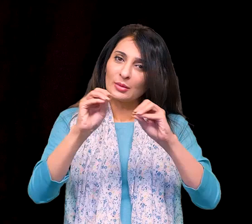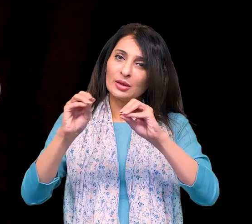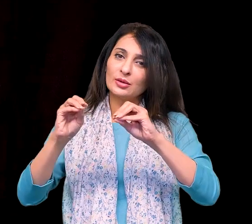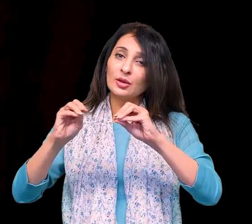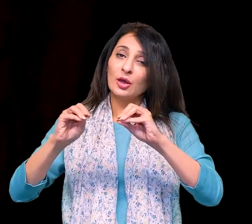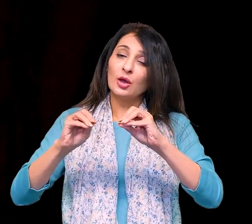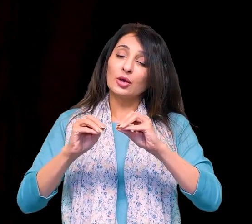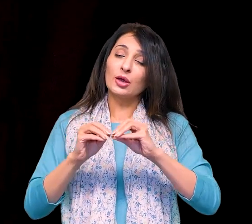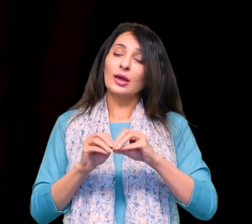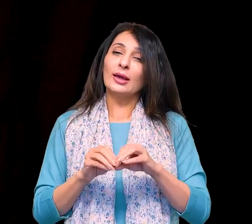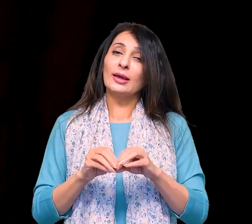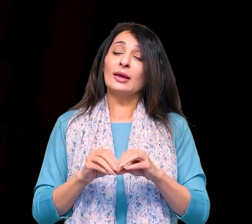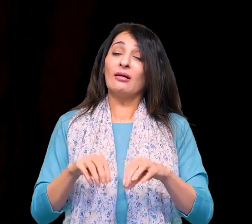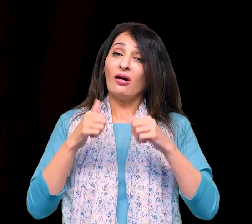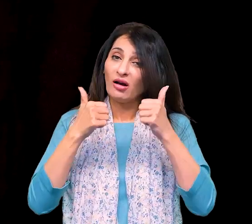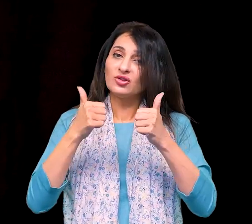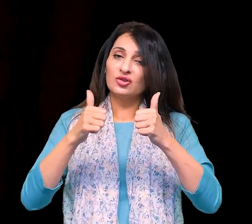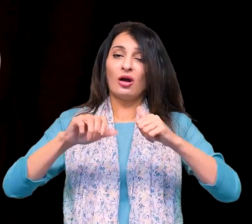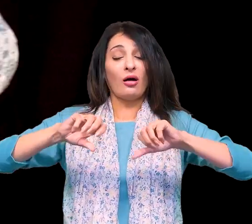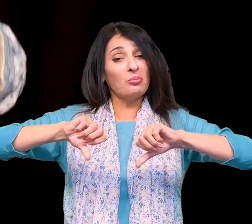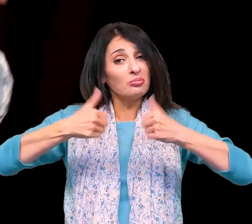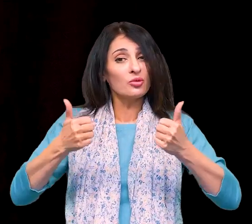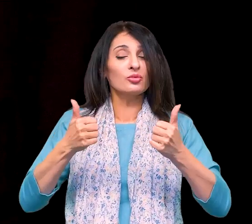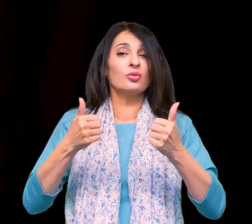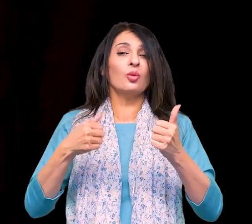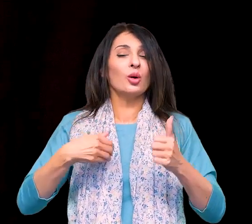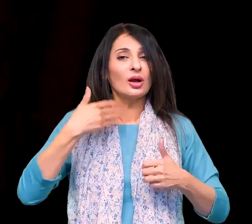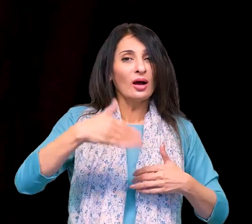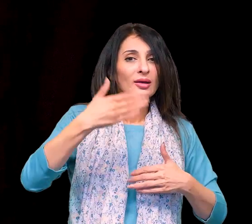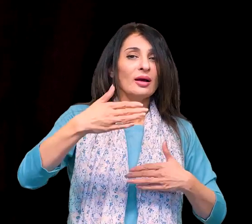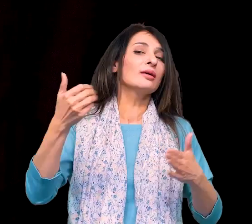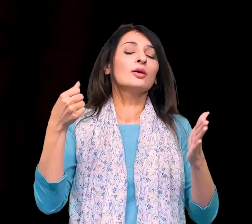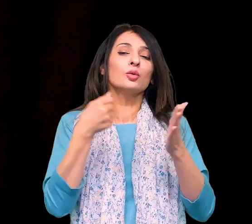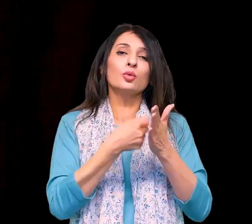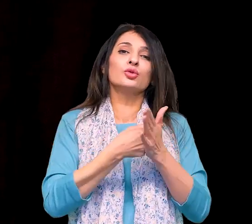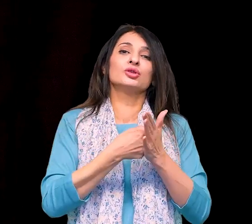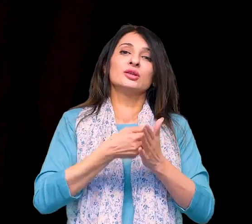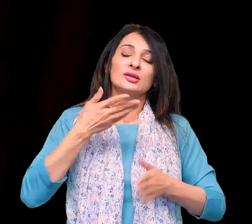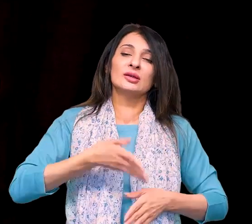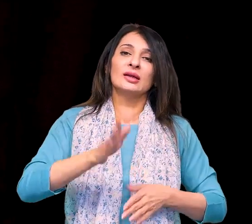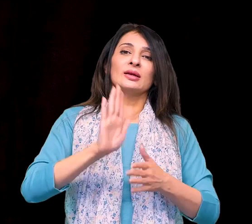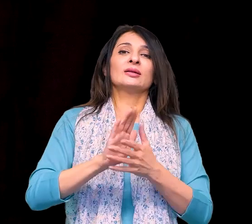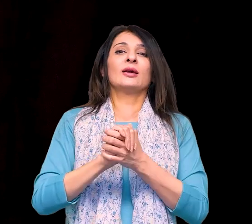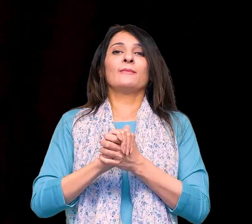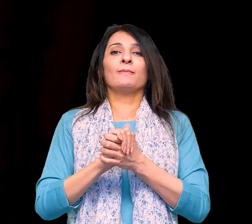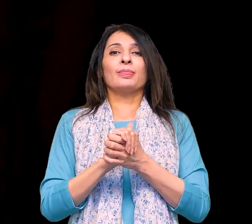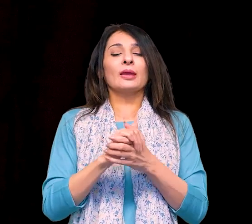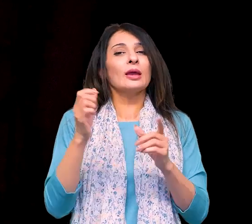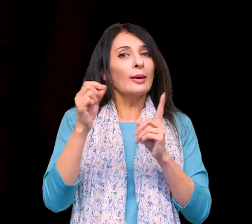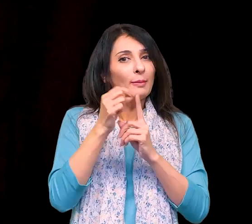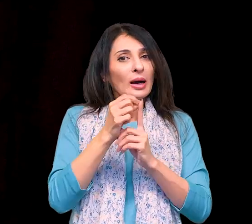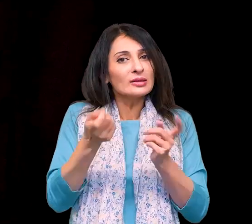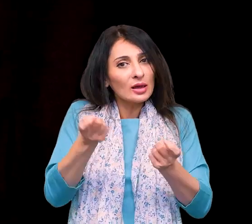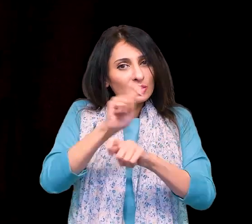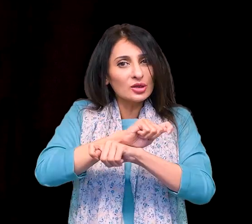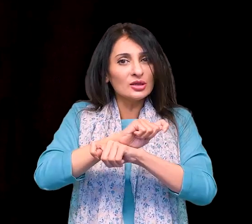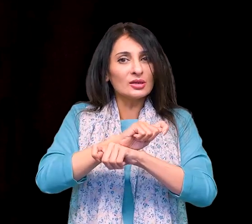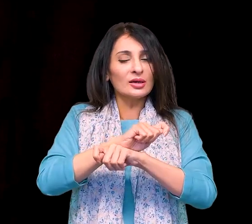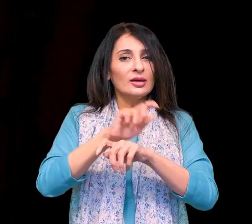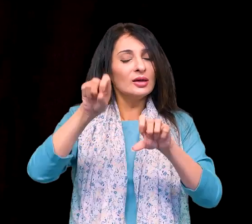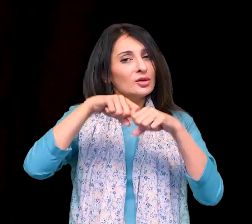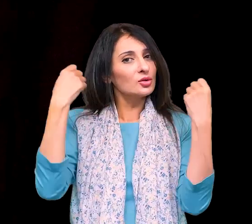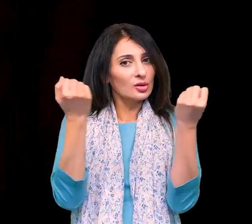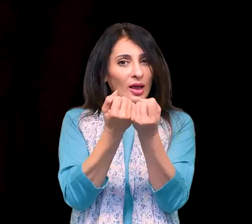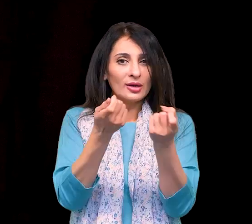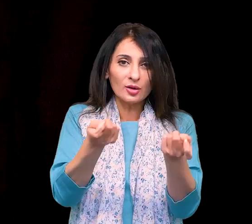just helping women and helping ammis be their best versions. Because I think when we talk about change, whether we talk about change in